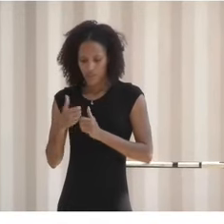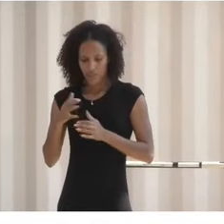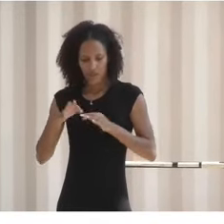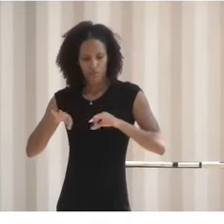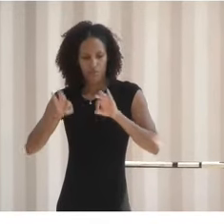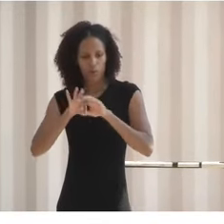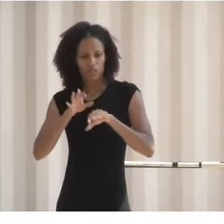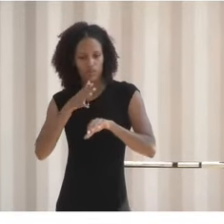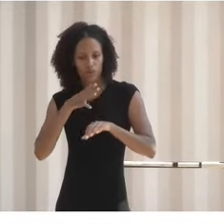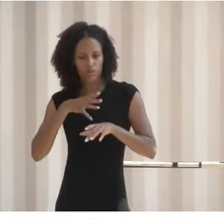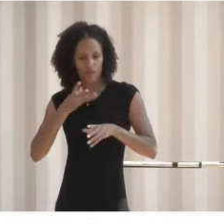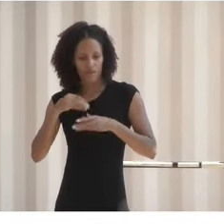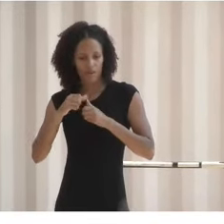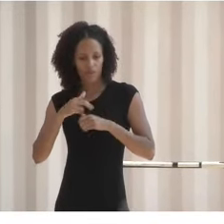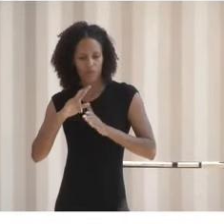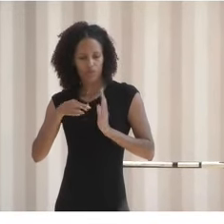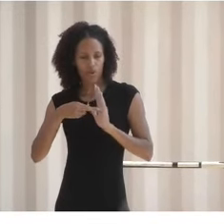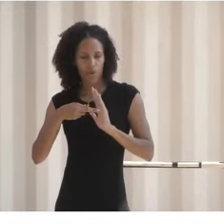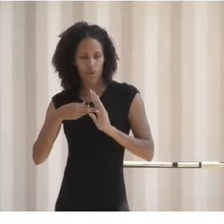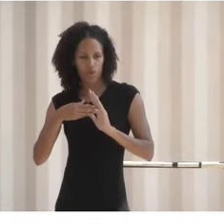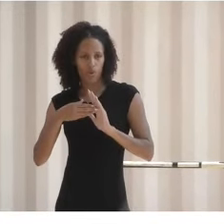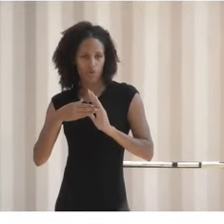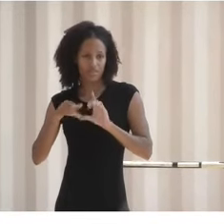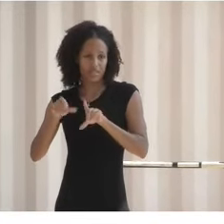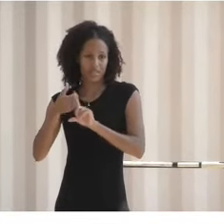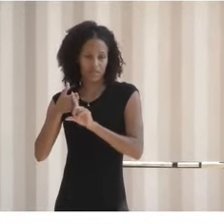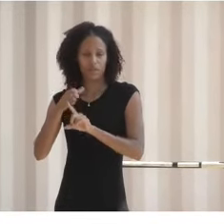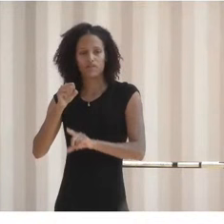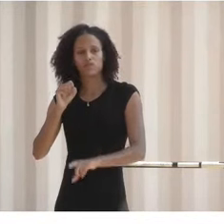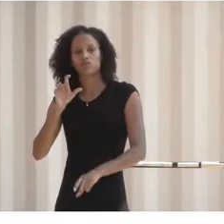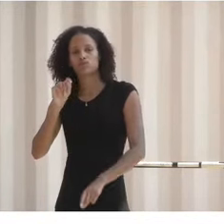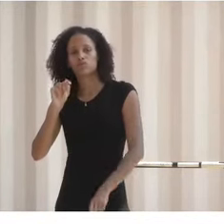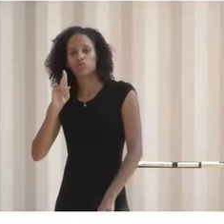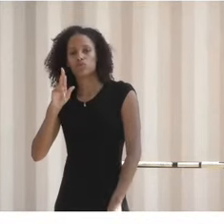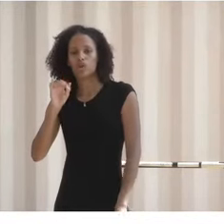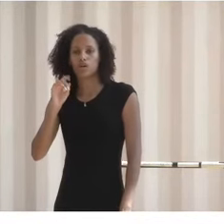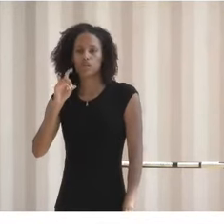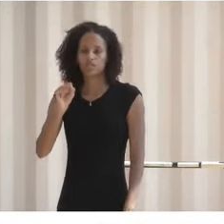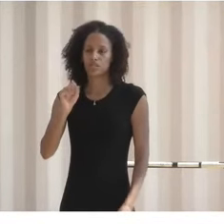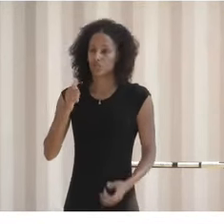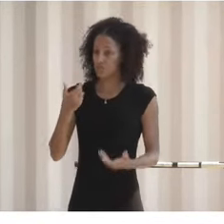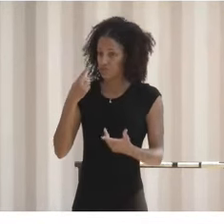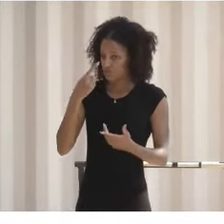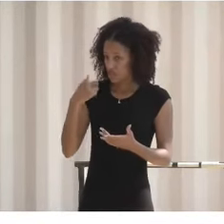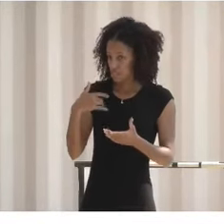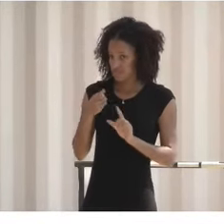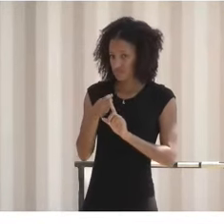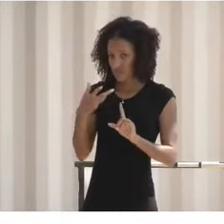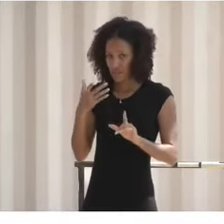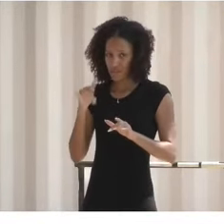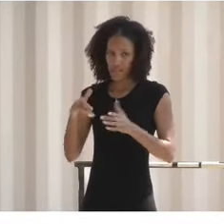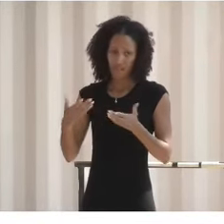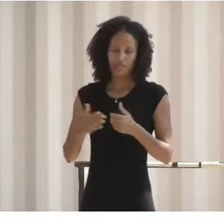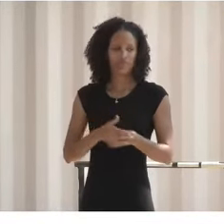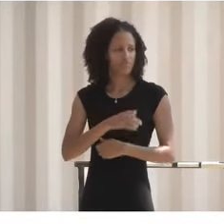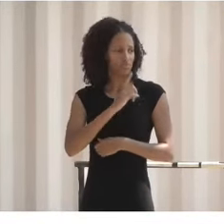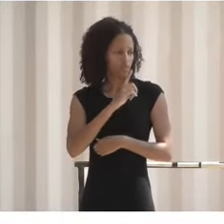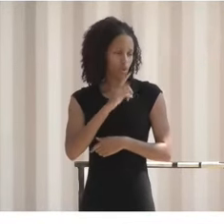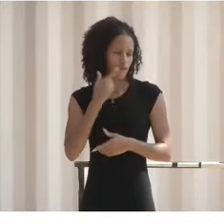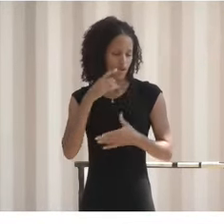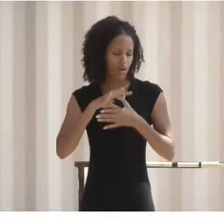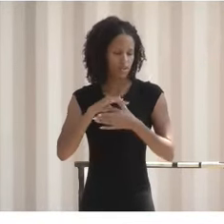women and the role as stewards in the work that you're doing in the Pacific. Could you share a little bit more about that? Yes, thanks, Julie. In the context of